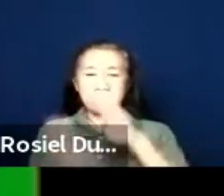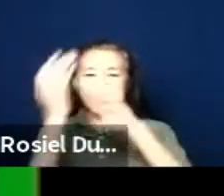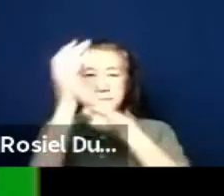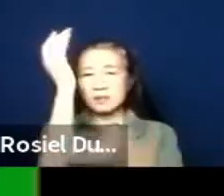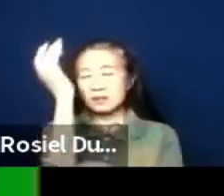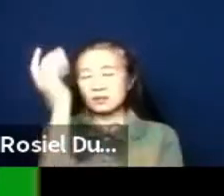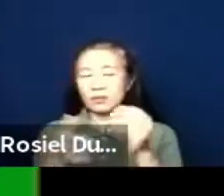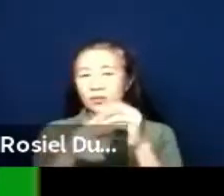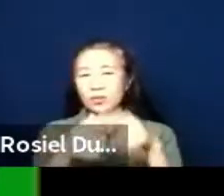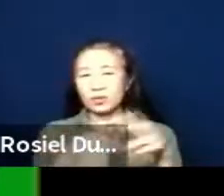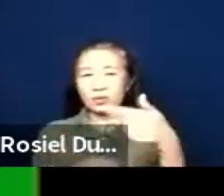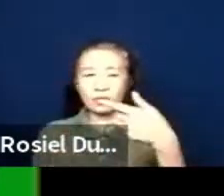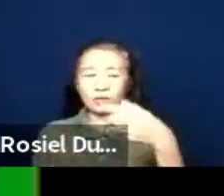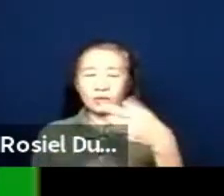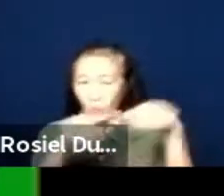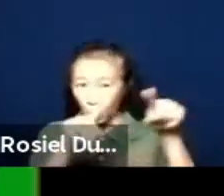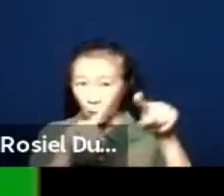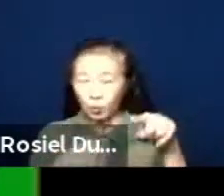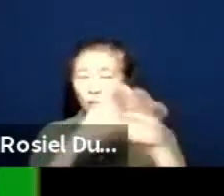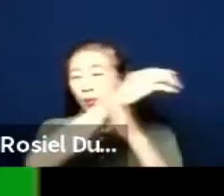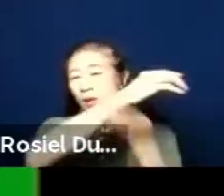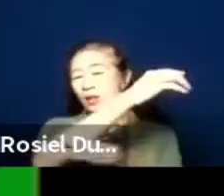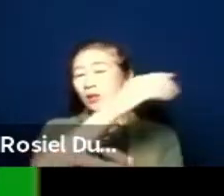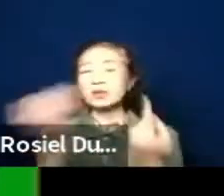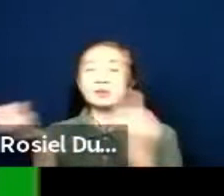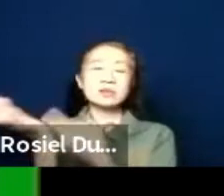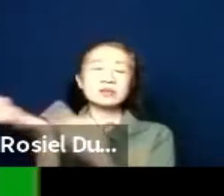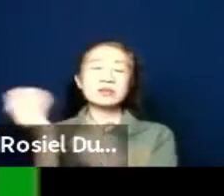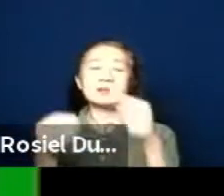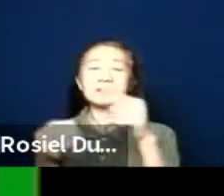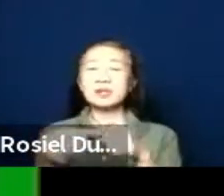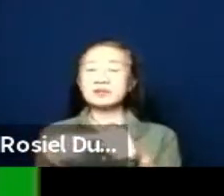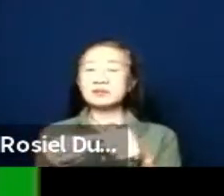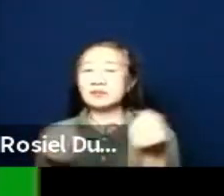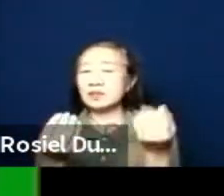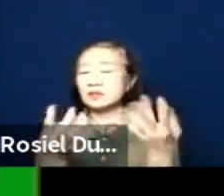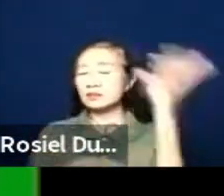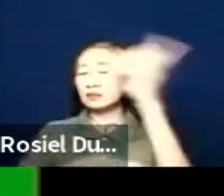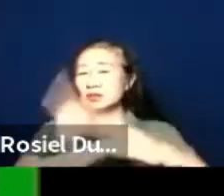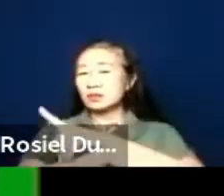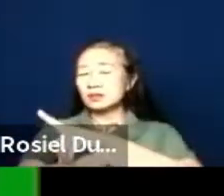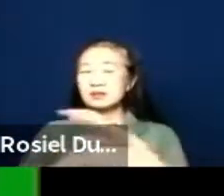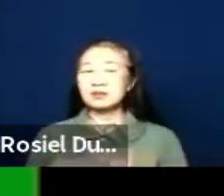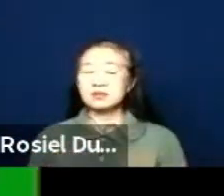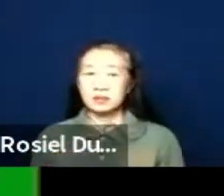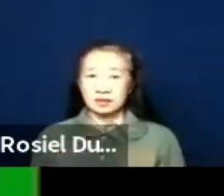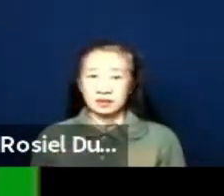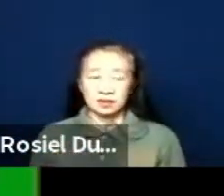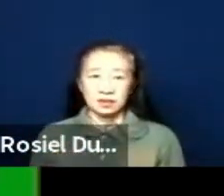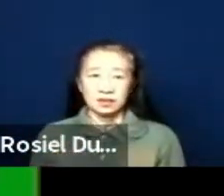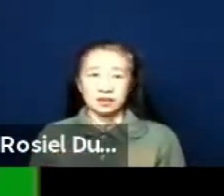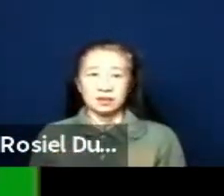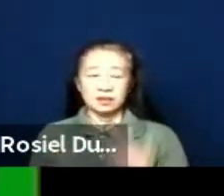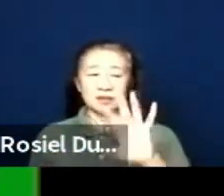bag. And when we are talking about the several days, we're talking about